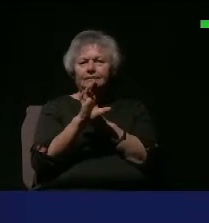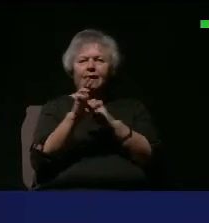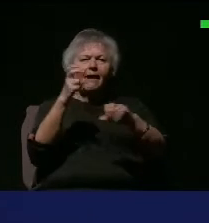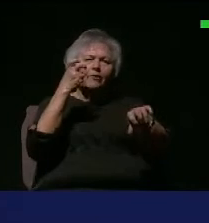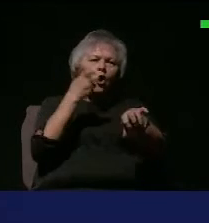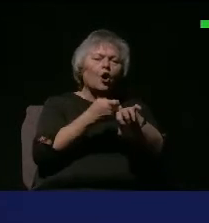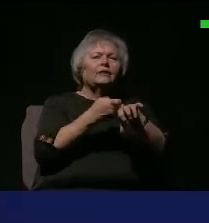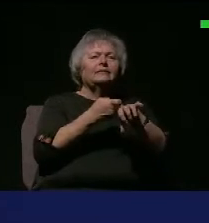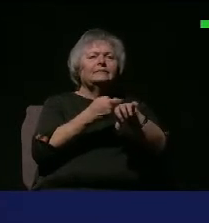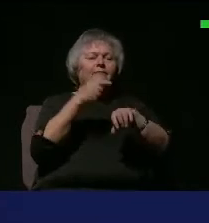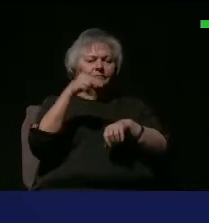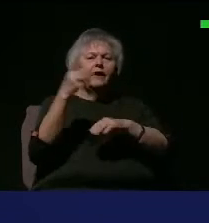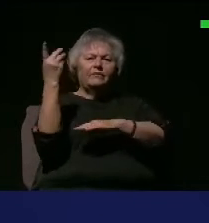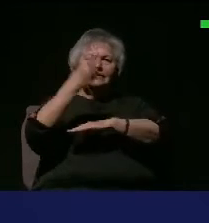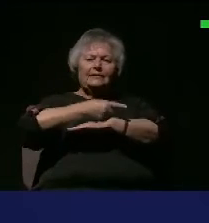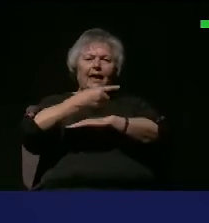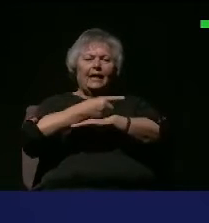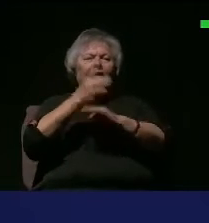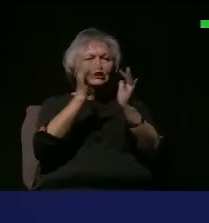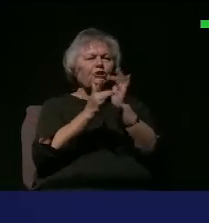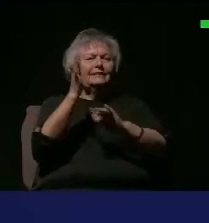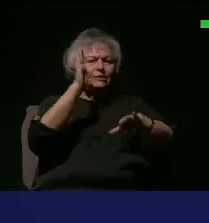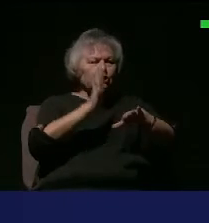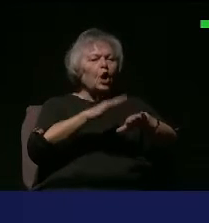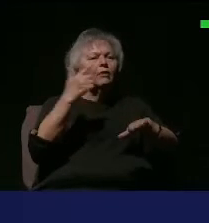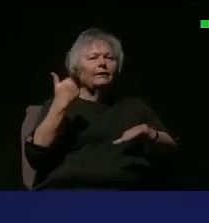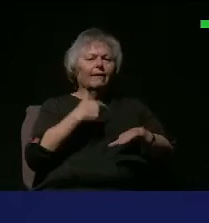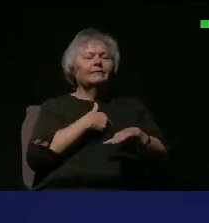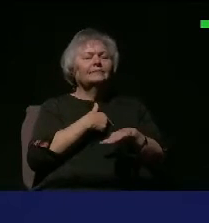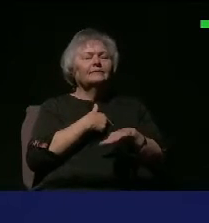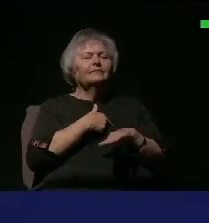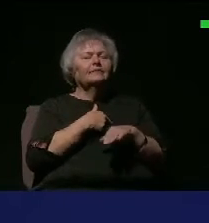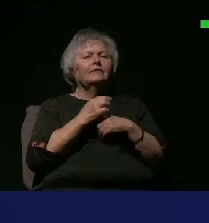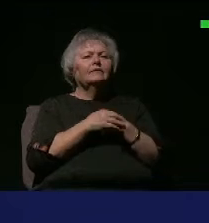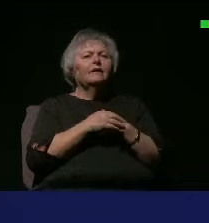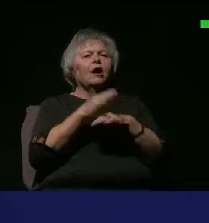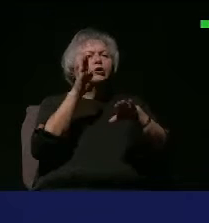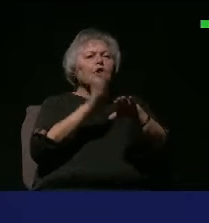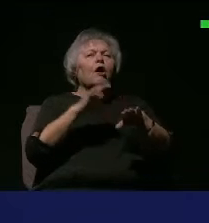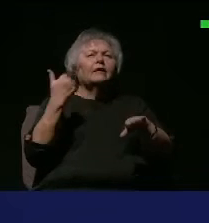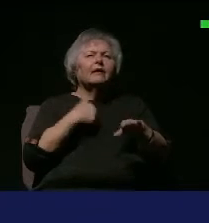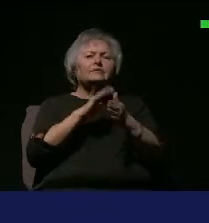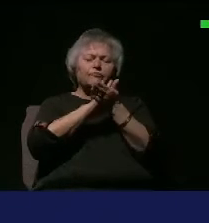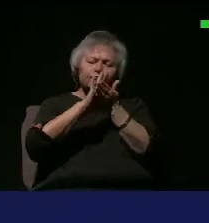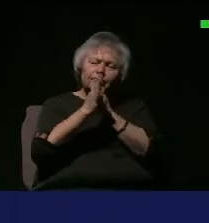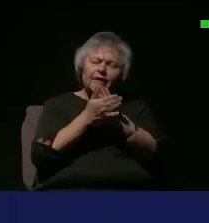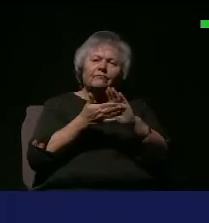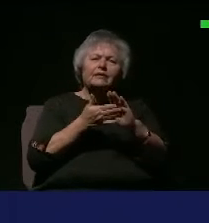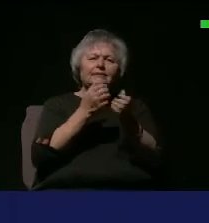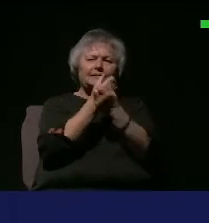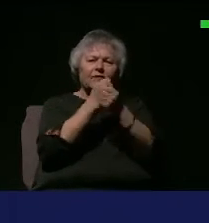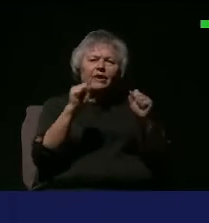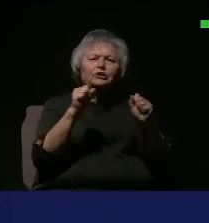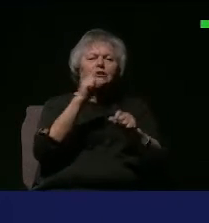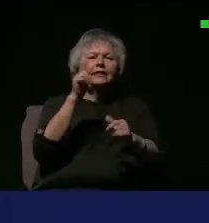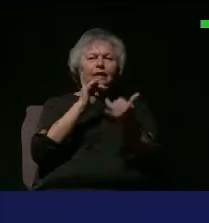day, calling you to respond, calling you to the field, calling you to forgiveness, redemption, and